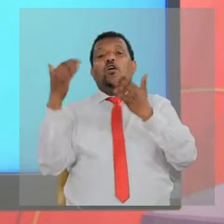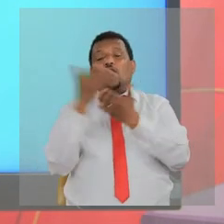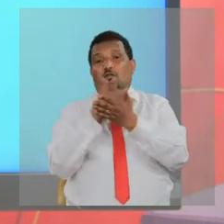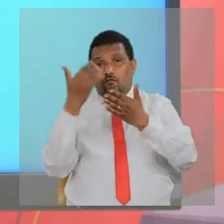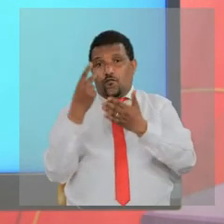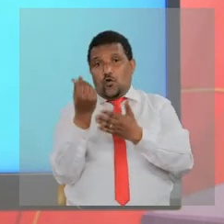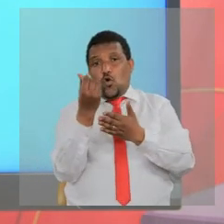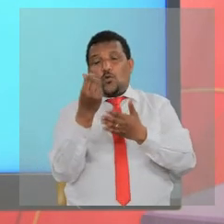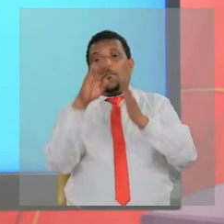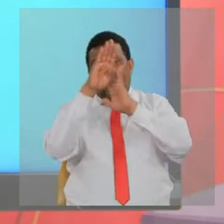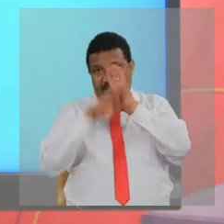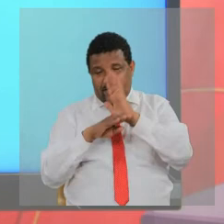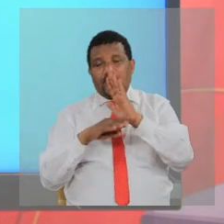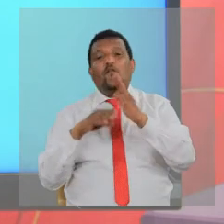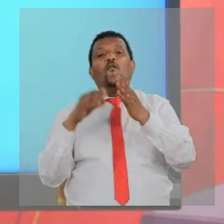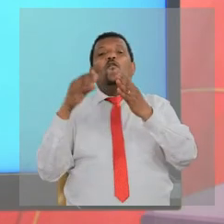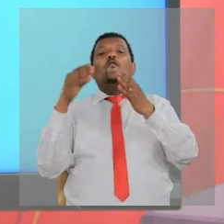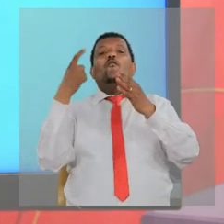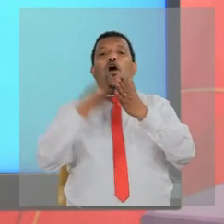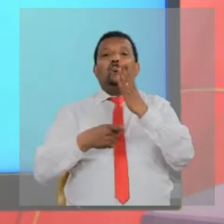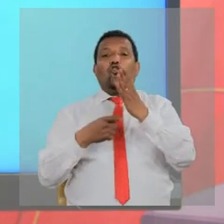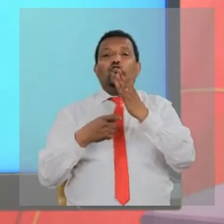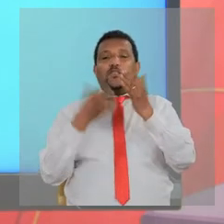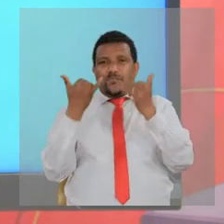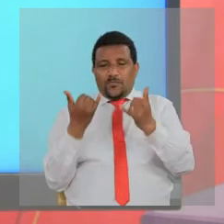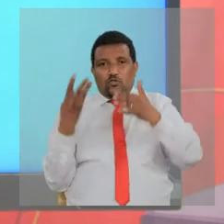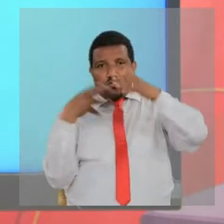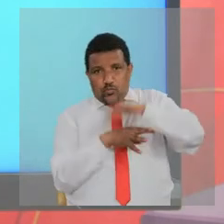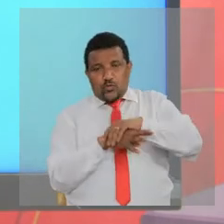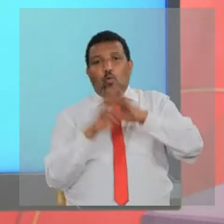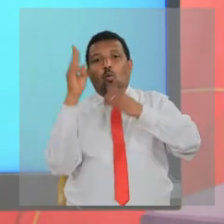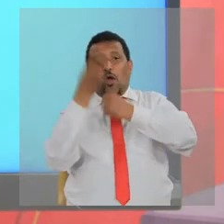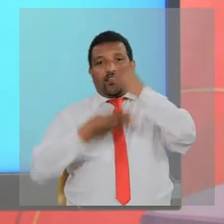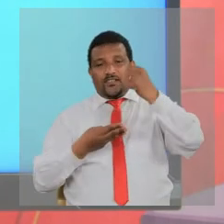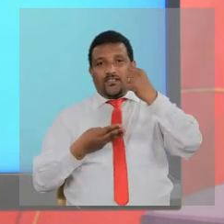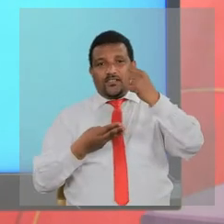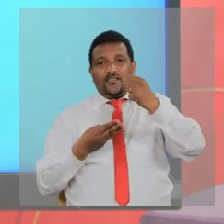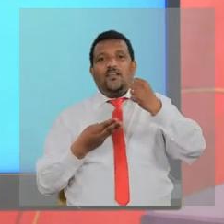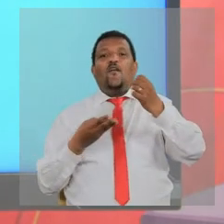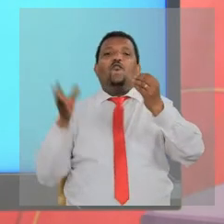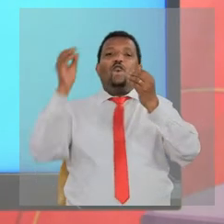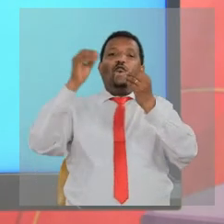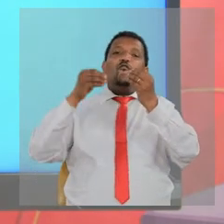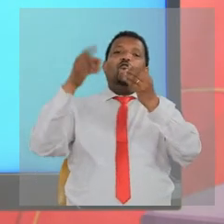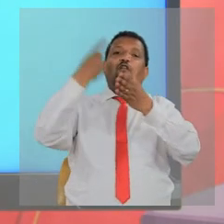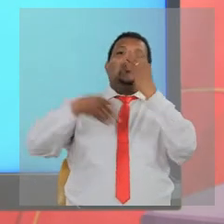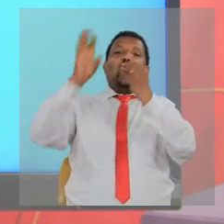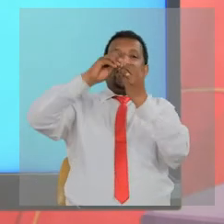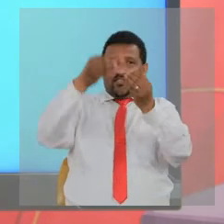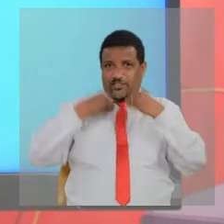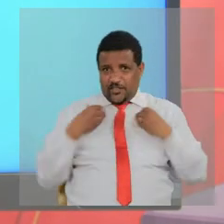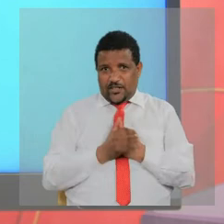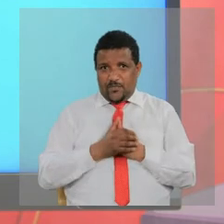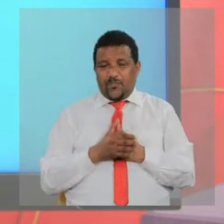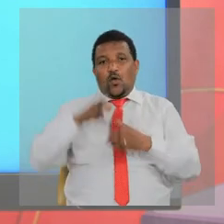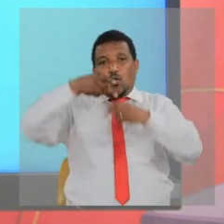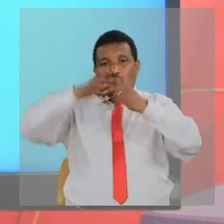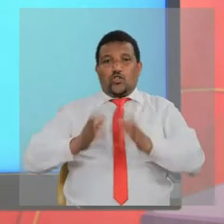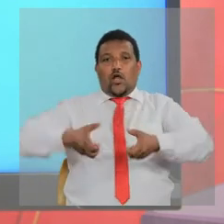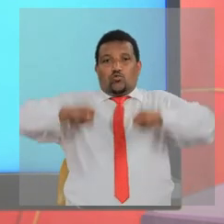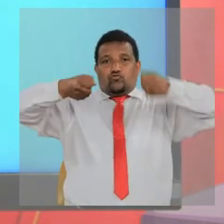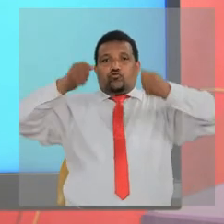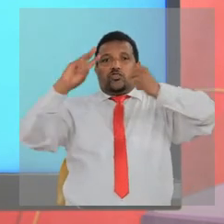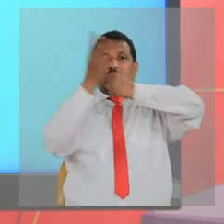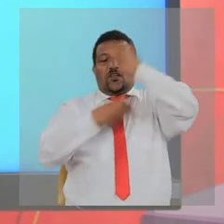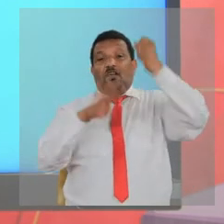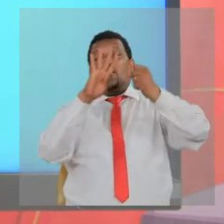mill, minus the value of the intermediate input, the value of weight, will give you the value added. For example, if a quintal of weight is